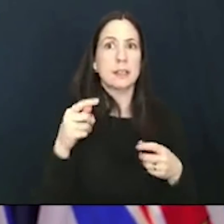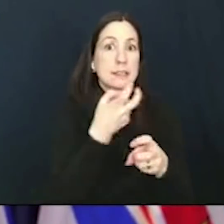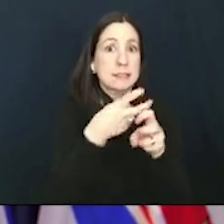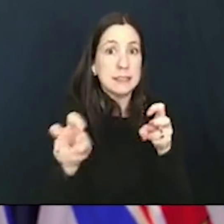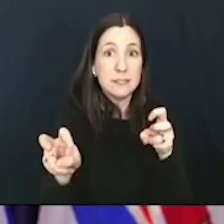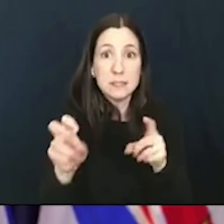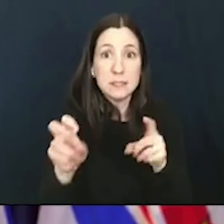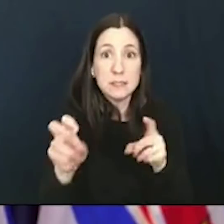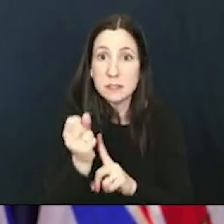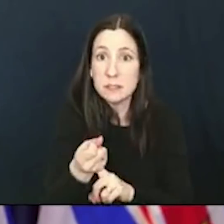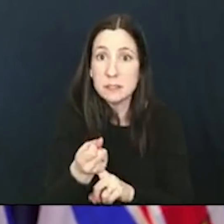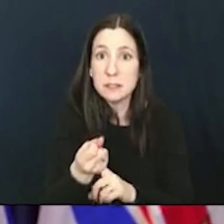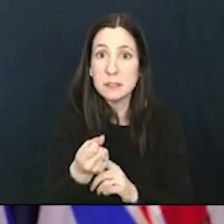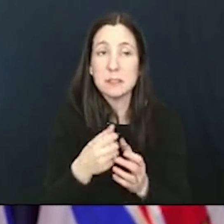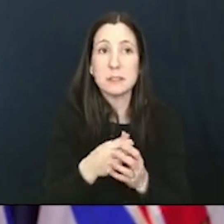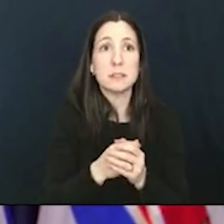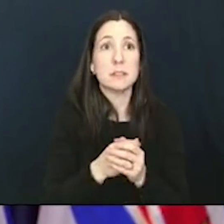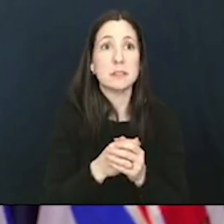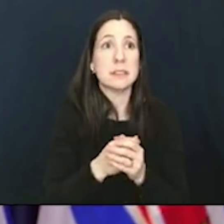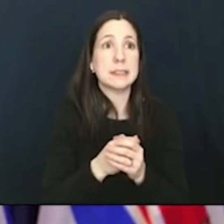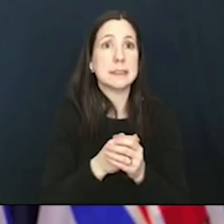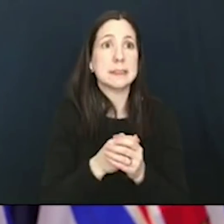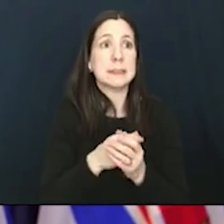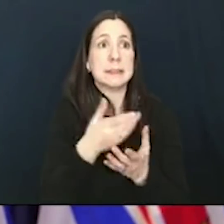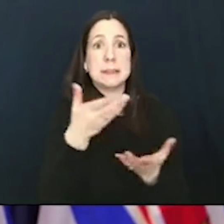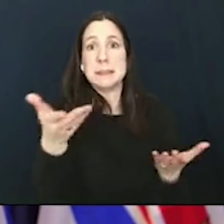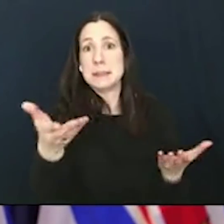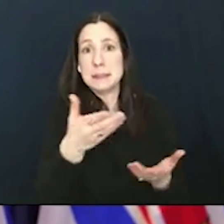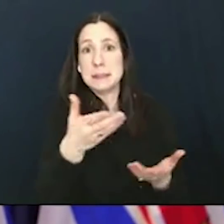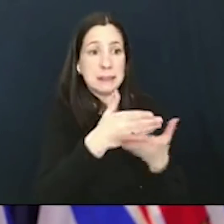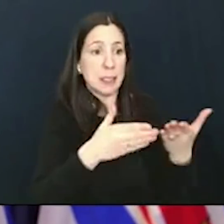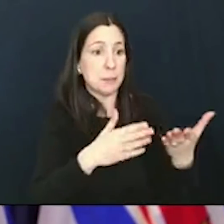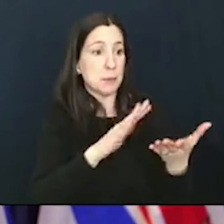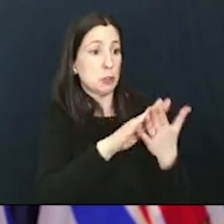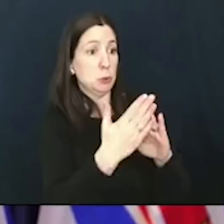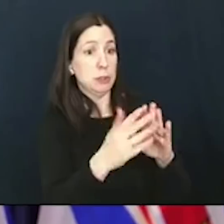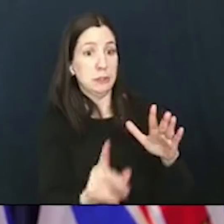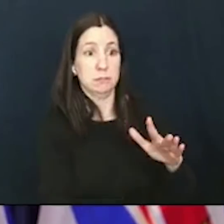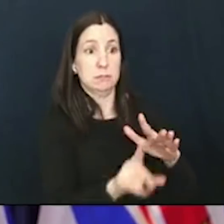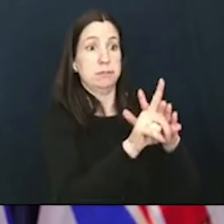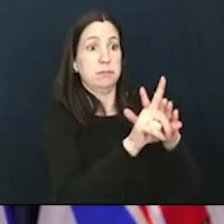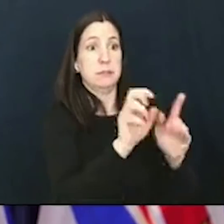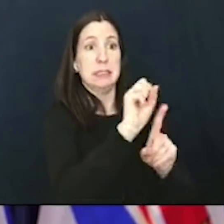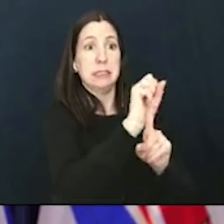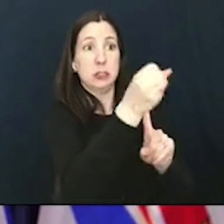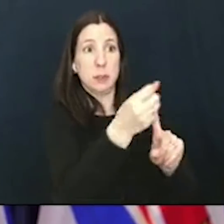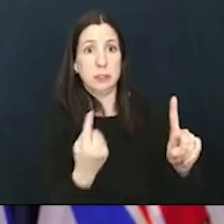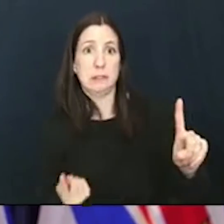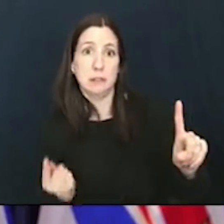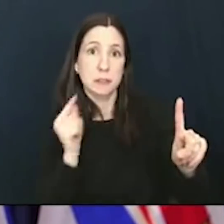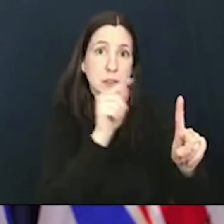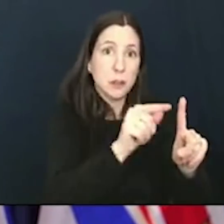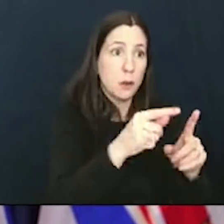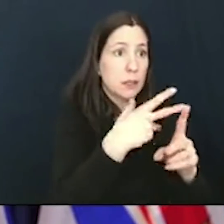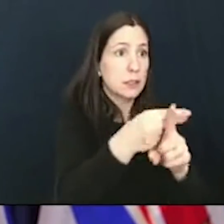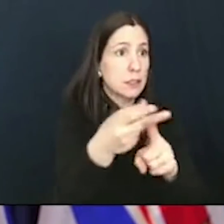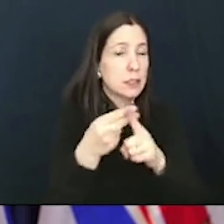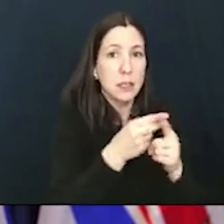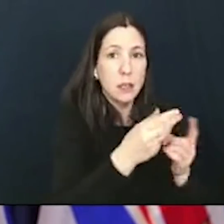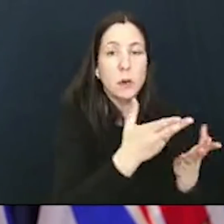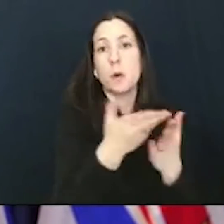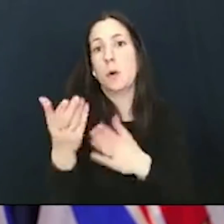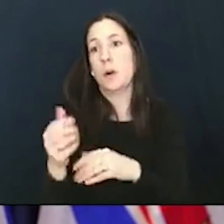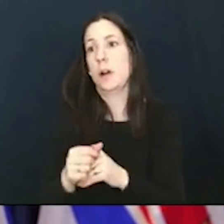dealing with some emerging situations in communities, in going to rural and remote